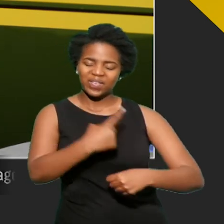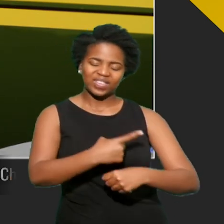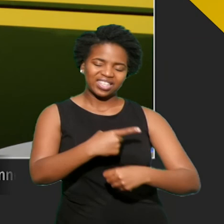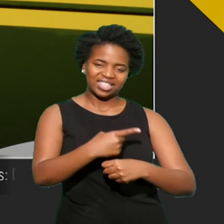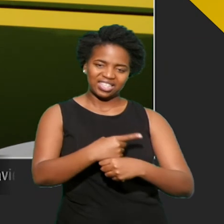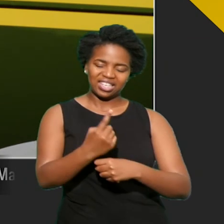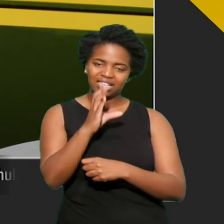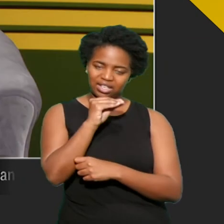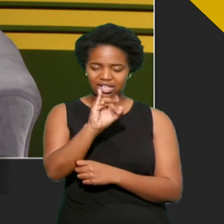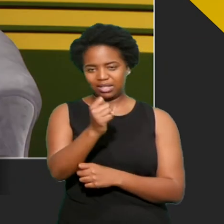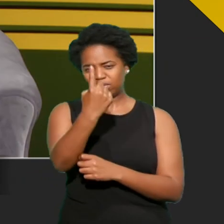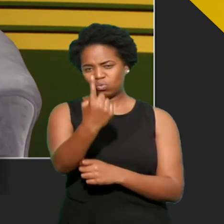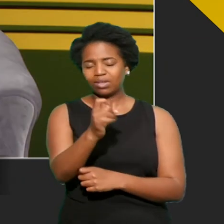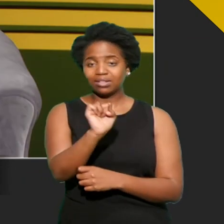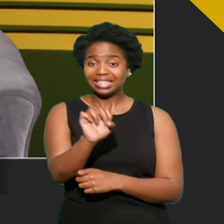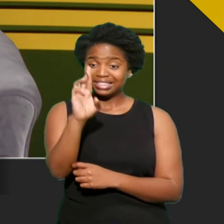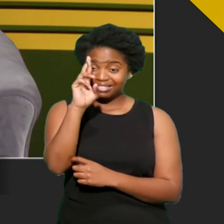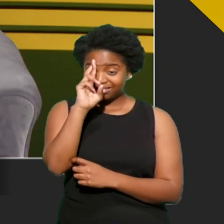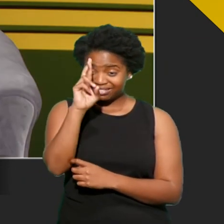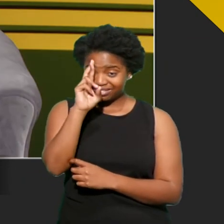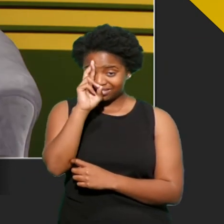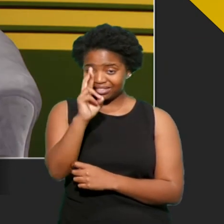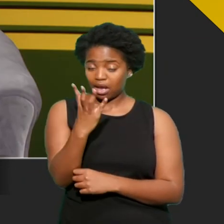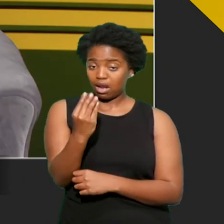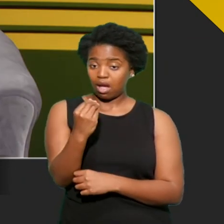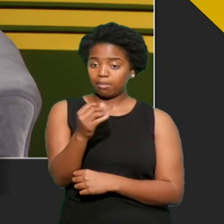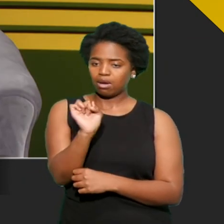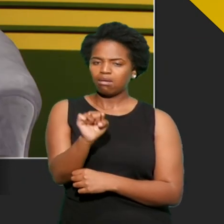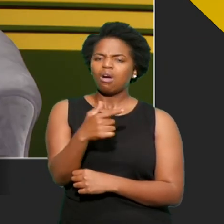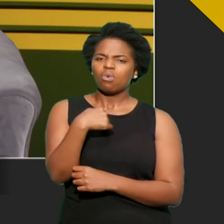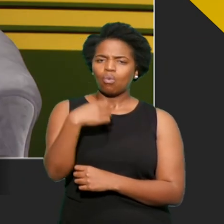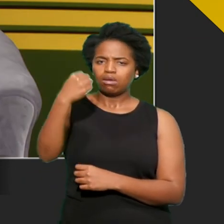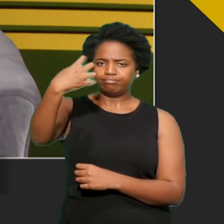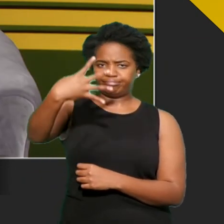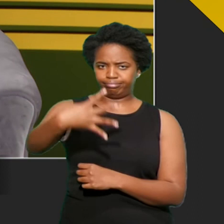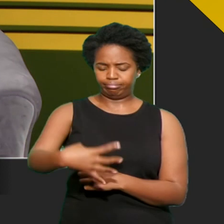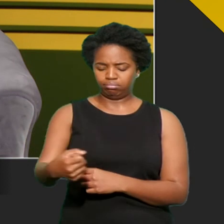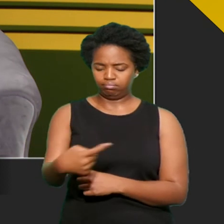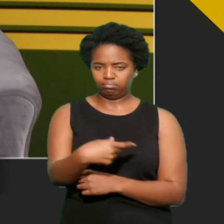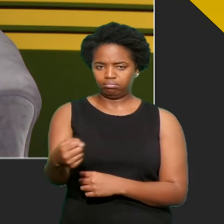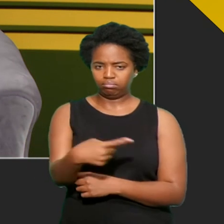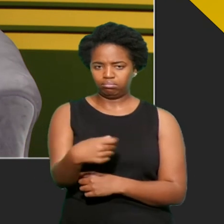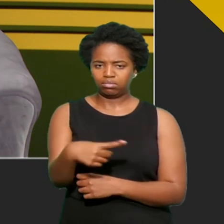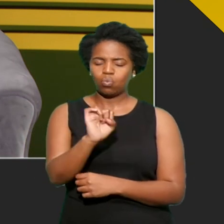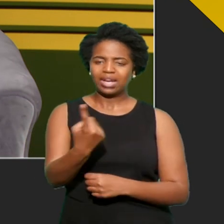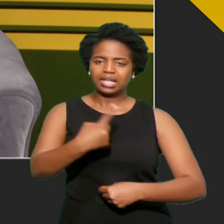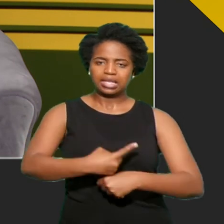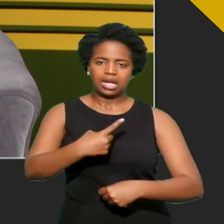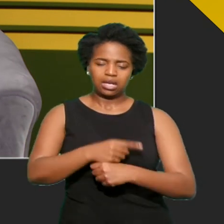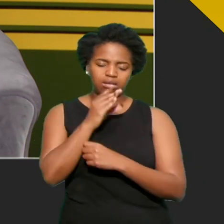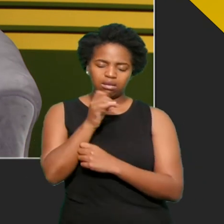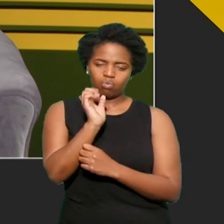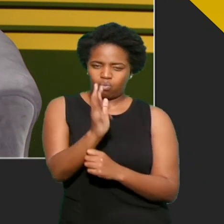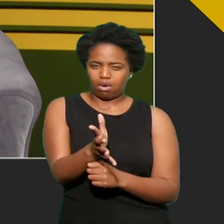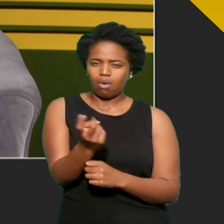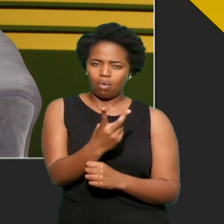Mzansi. And I think definitely it's important to remember those numbers that she was trying to share with most screenings are Daily Thetha, and it's also all